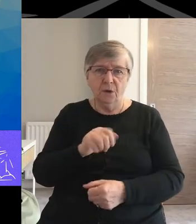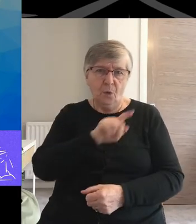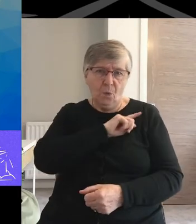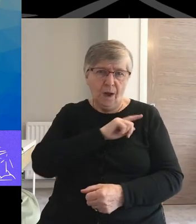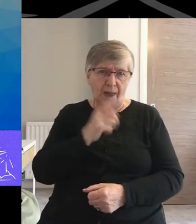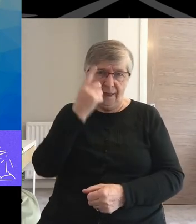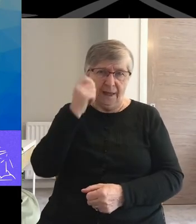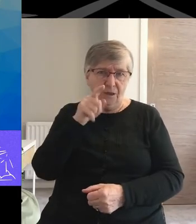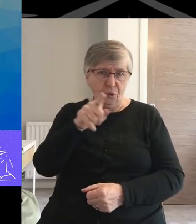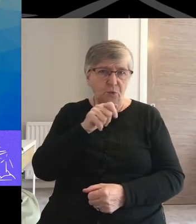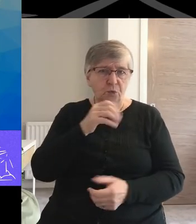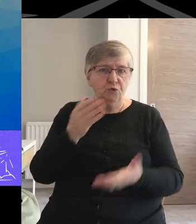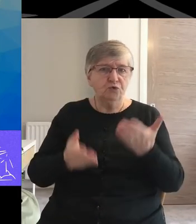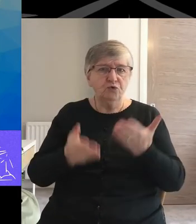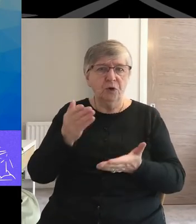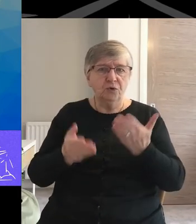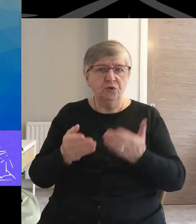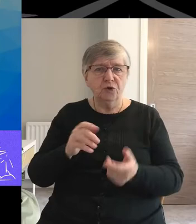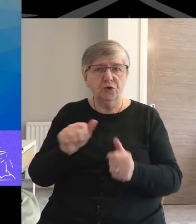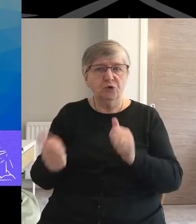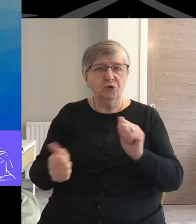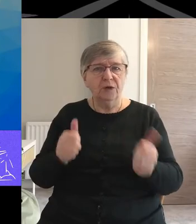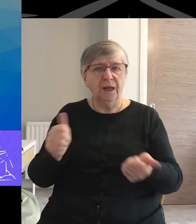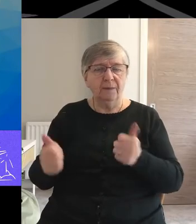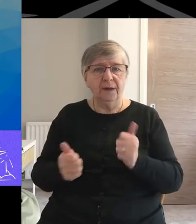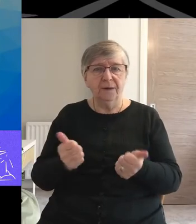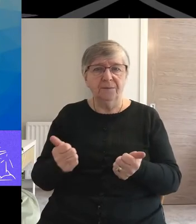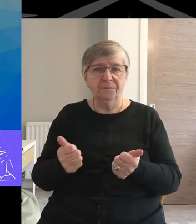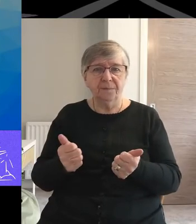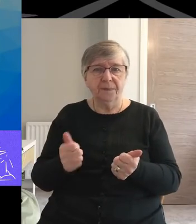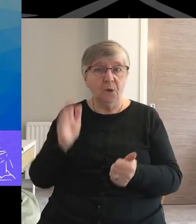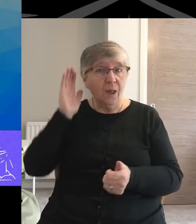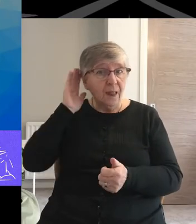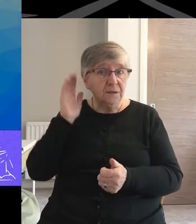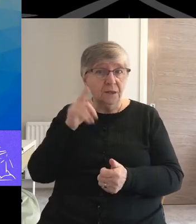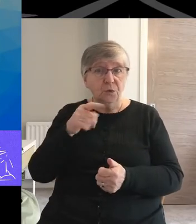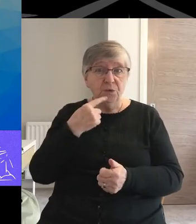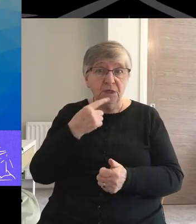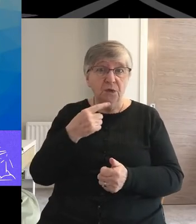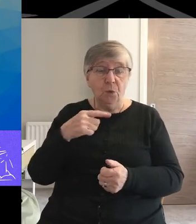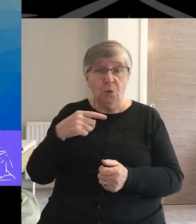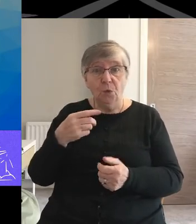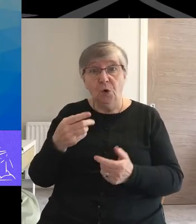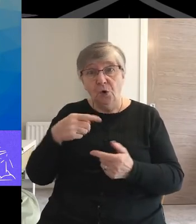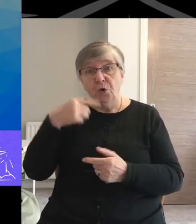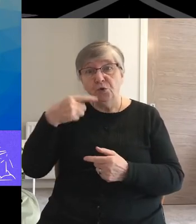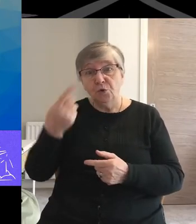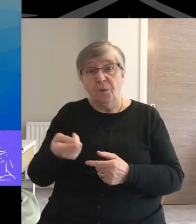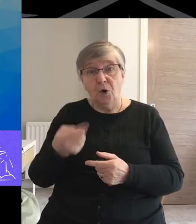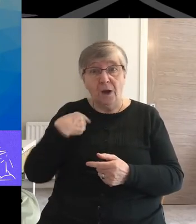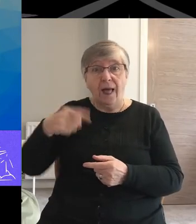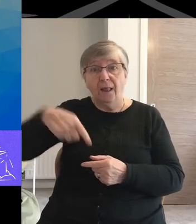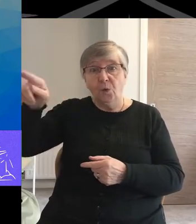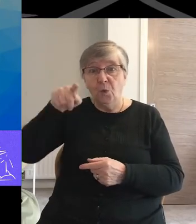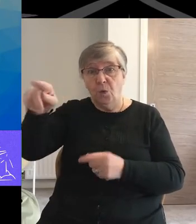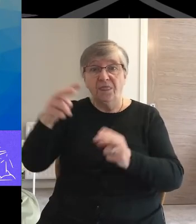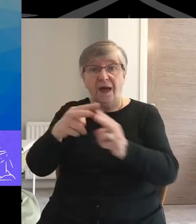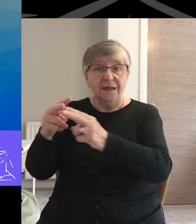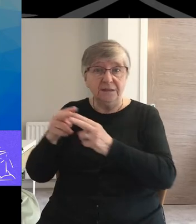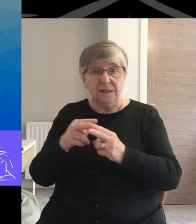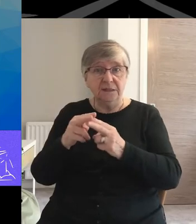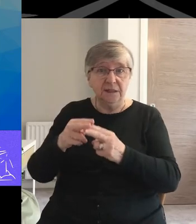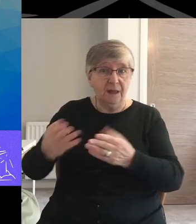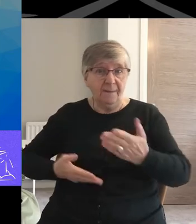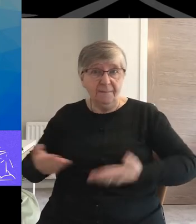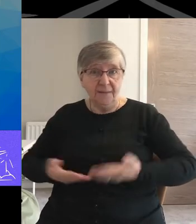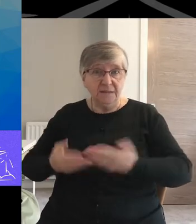neighbour? Now listen, you who say, today or tomorrow we'll go to this or that city, spend a year there, carry